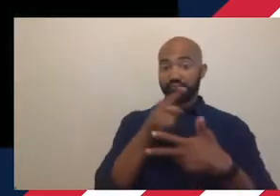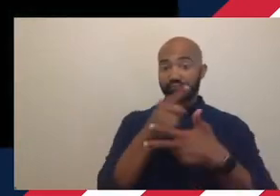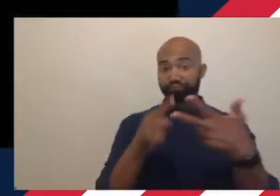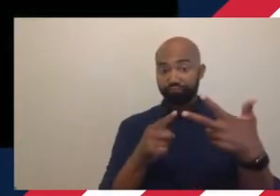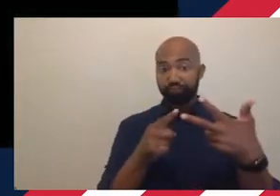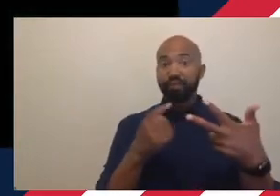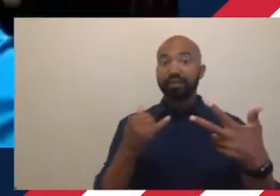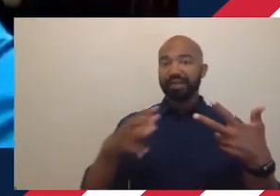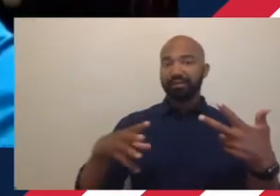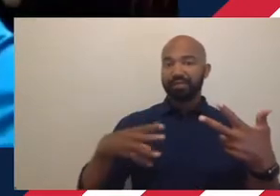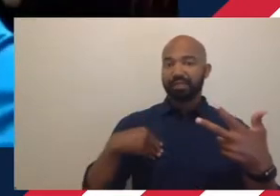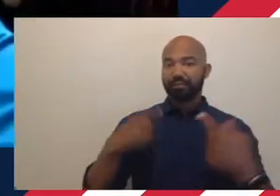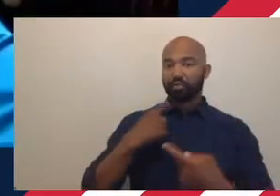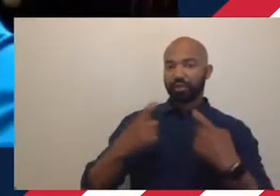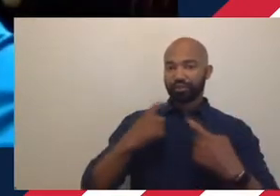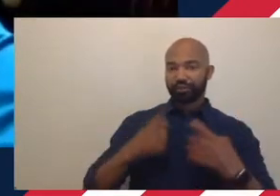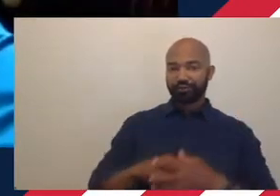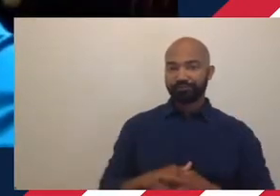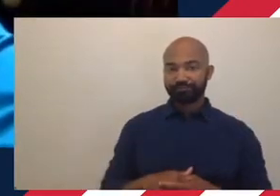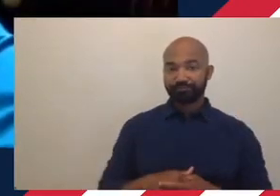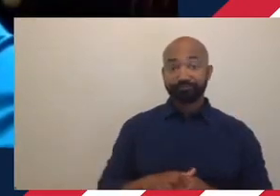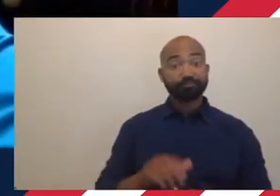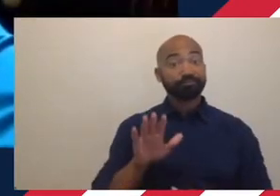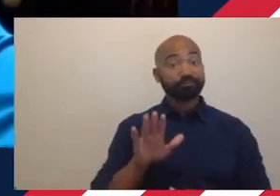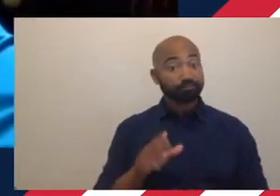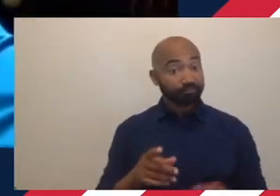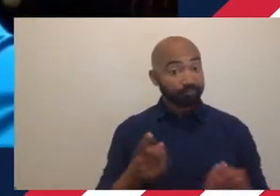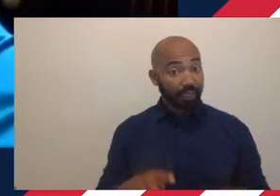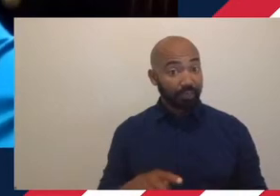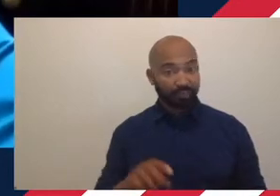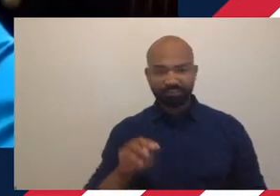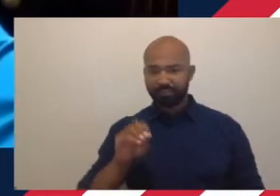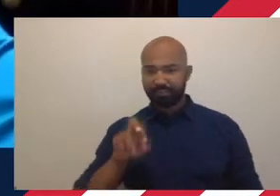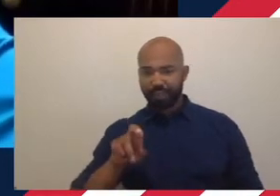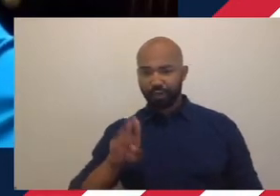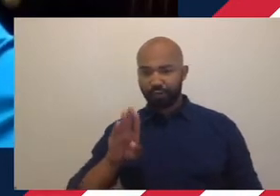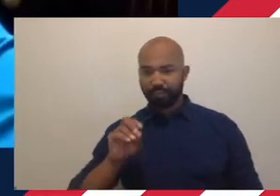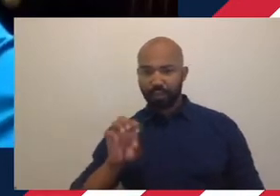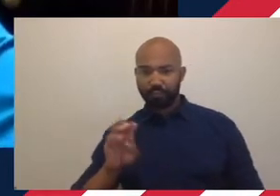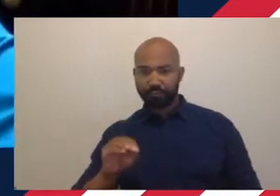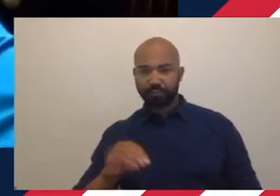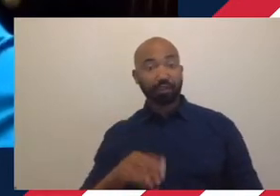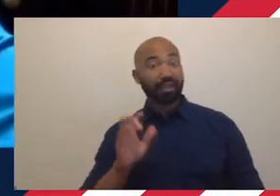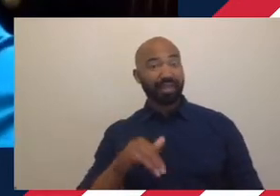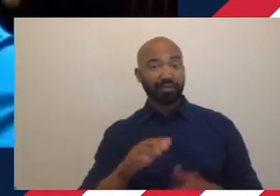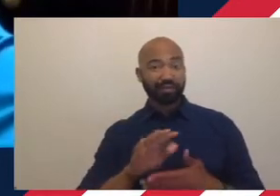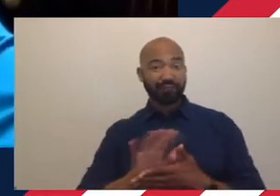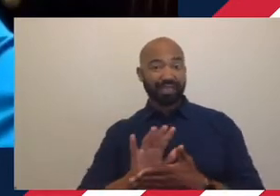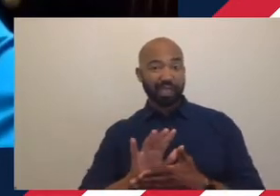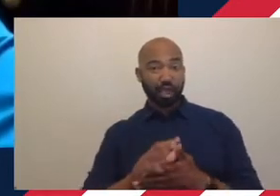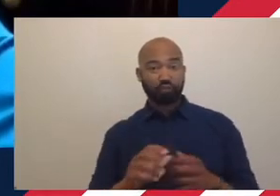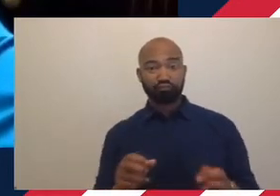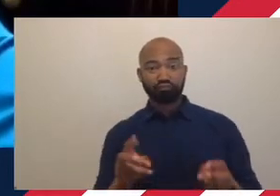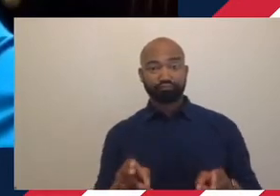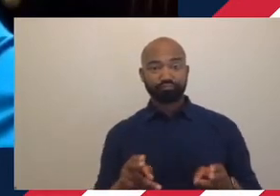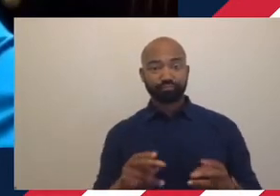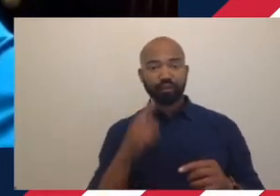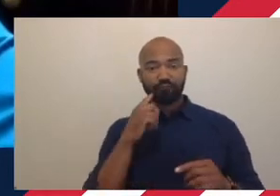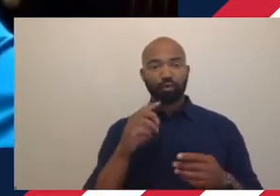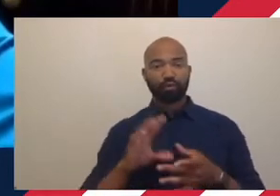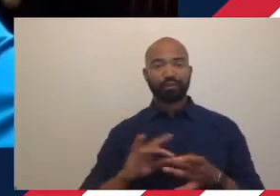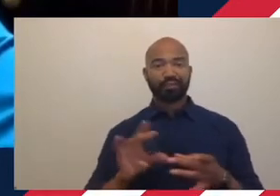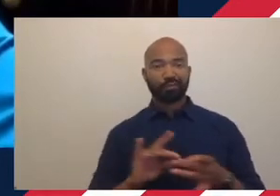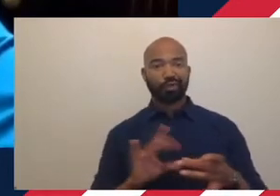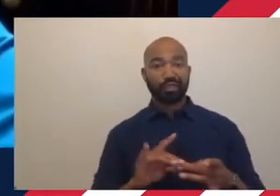Mr. Wayberg was actually joining us with video testimony, so if there are any questions